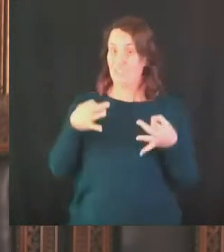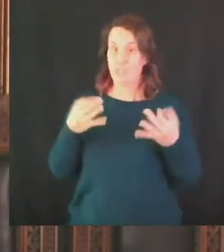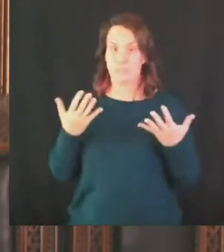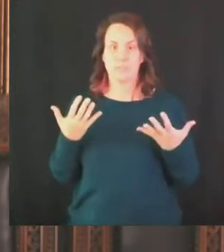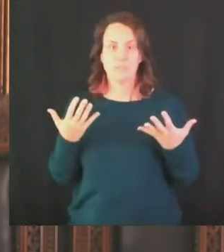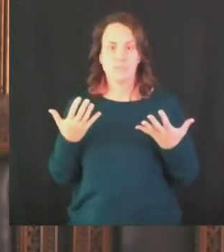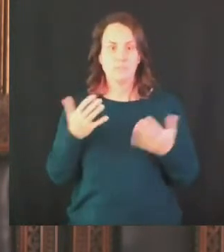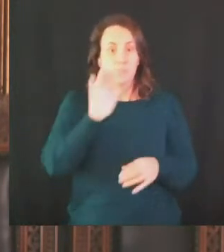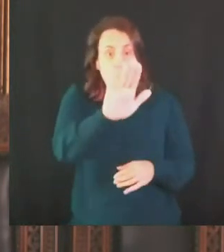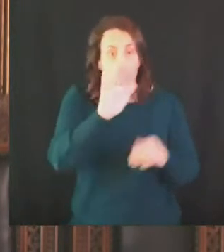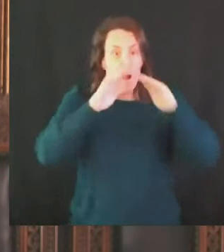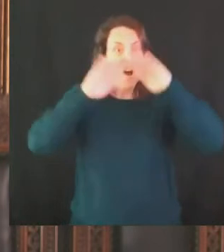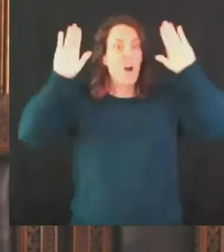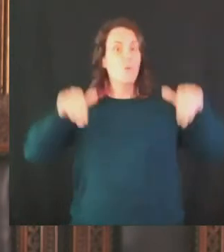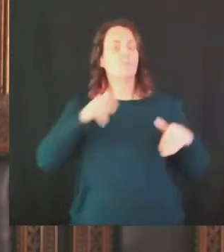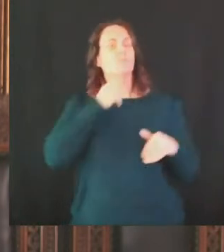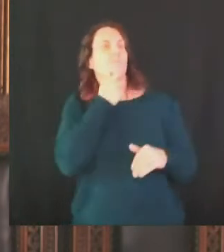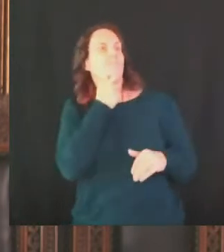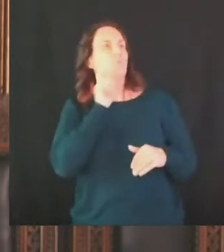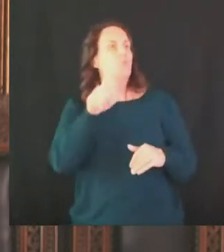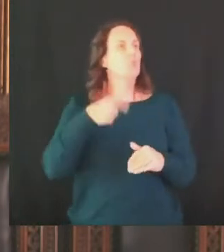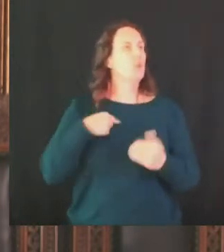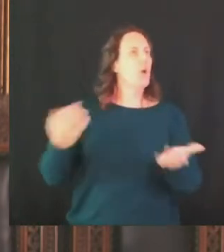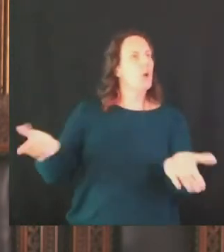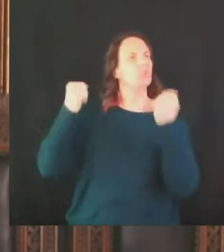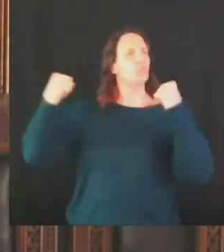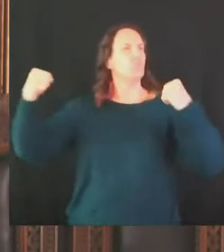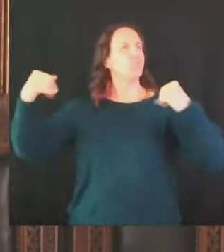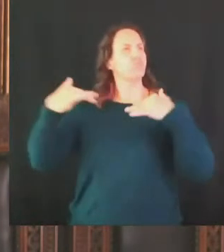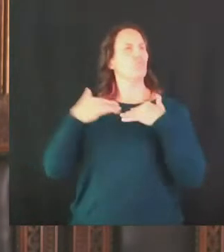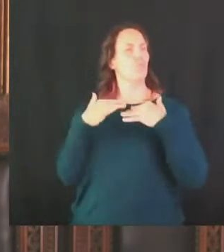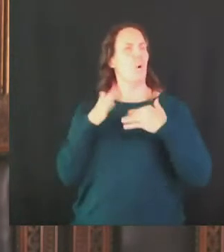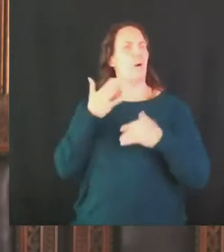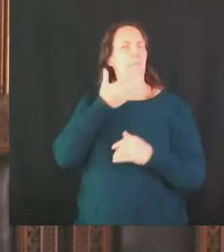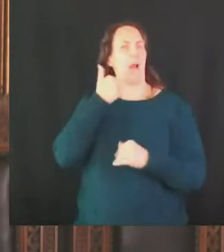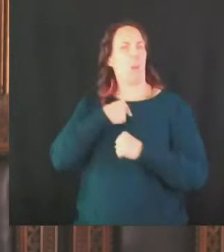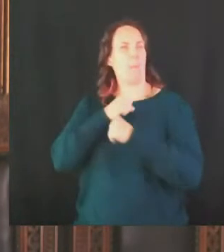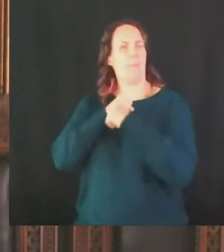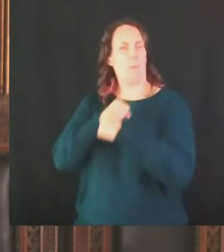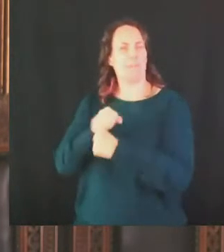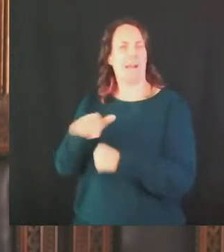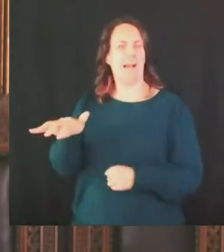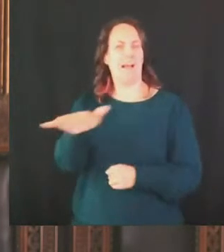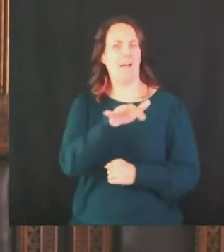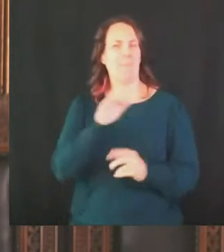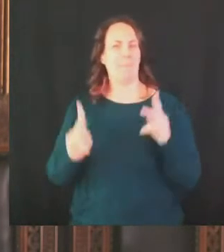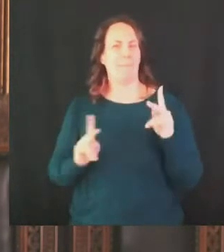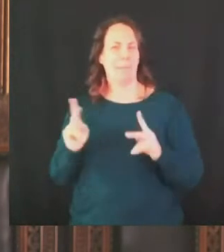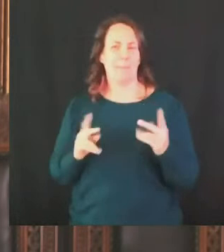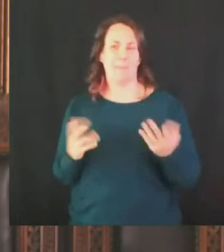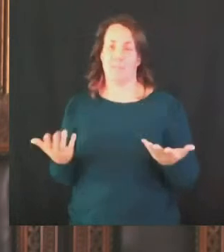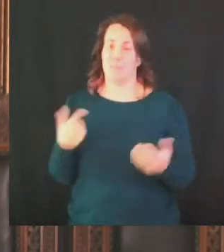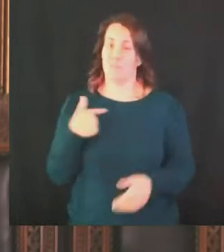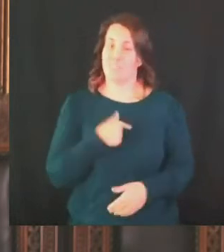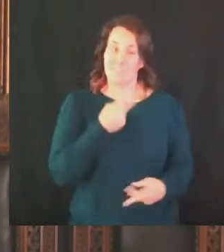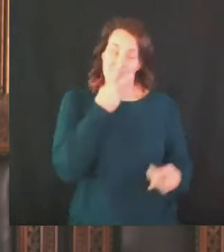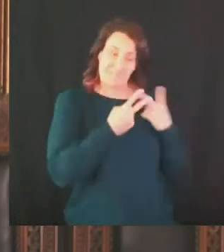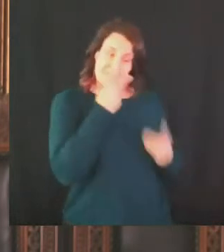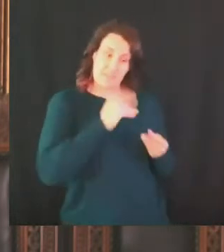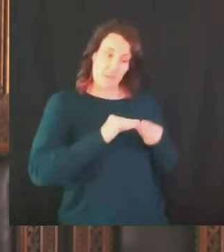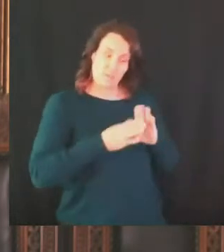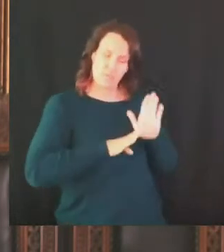in the state of Wisconsin. We're doing our best to encourage people to stay at home, limit your interactions with